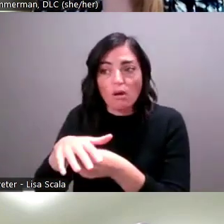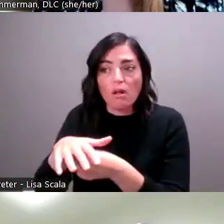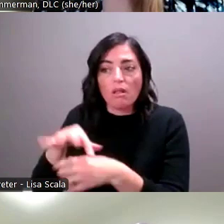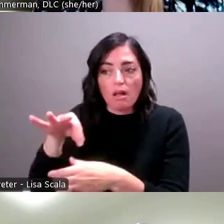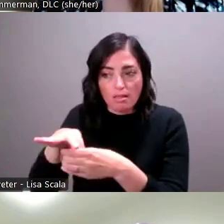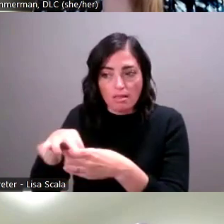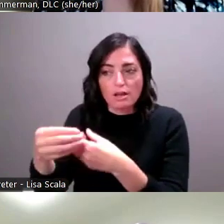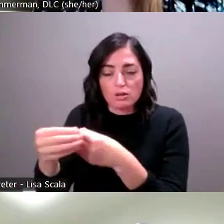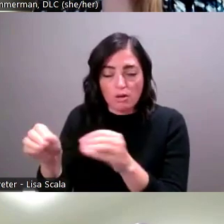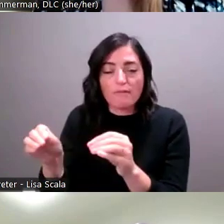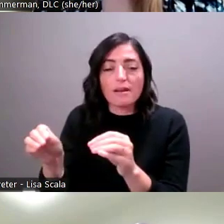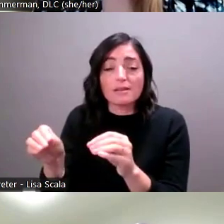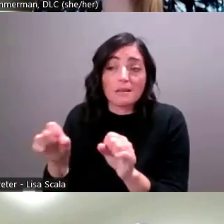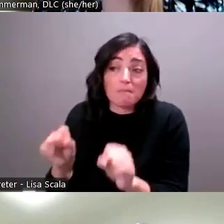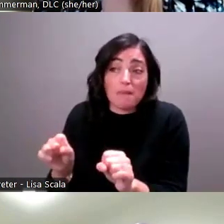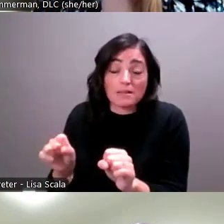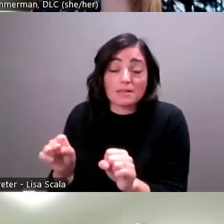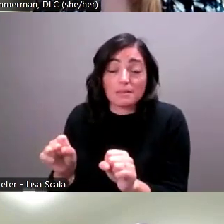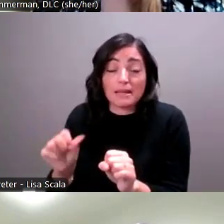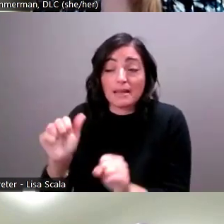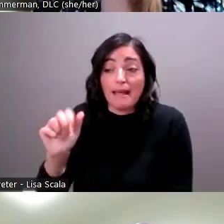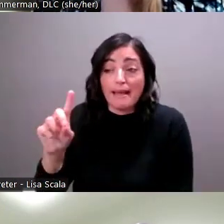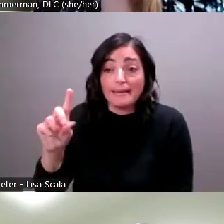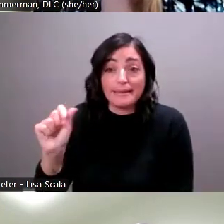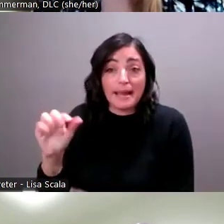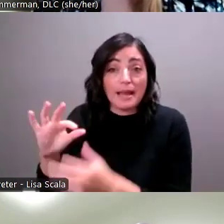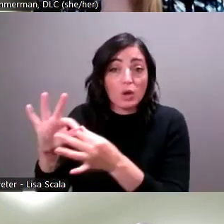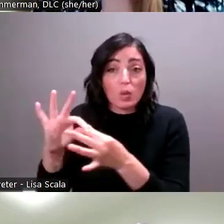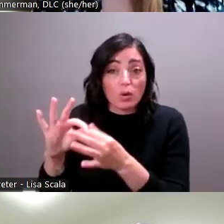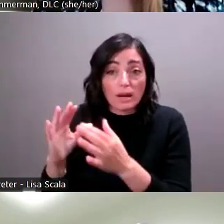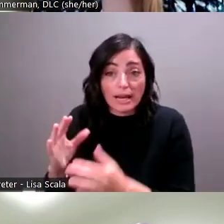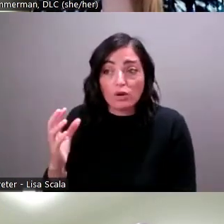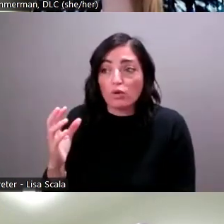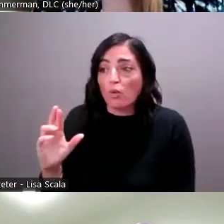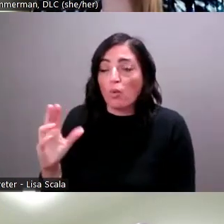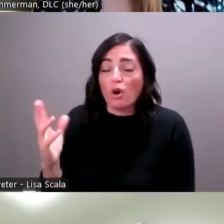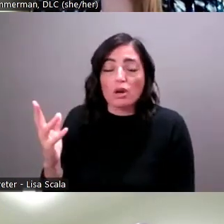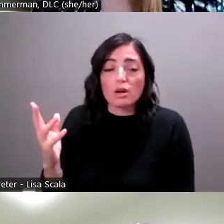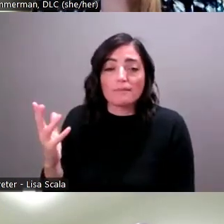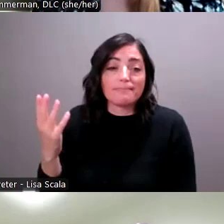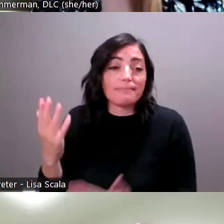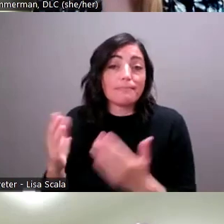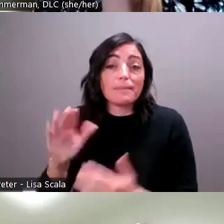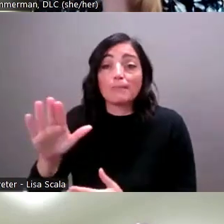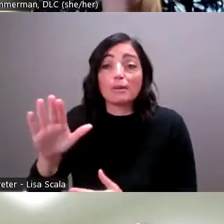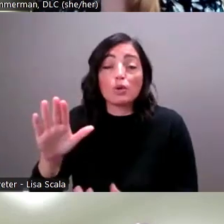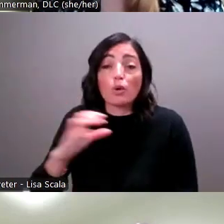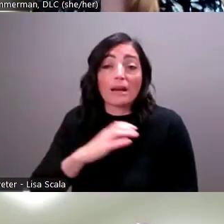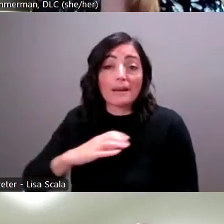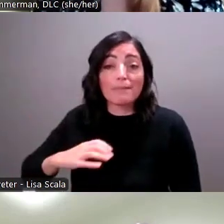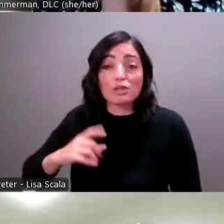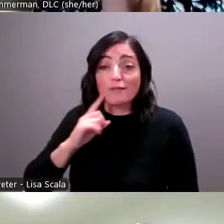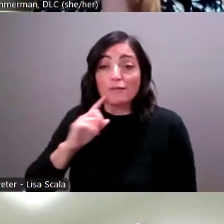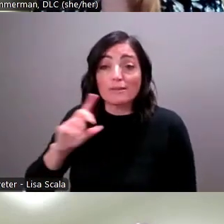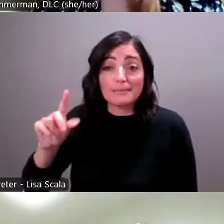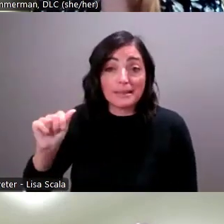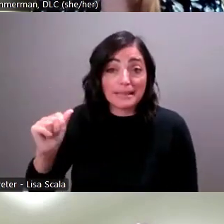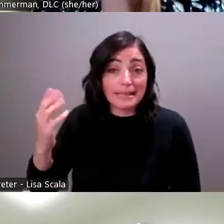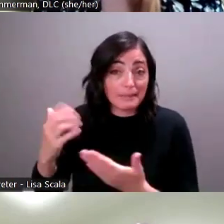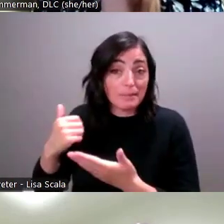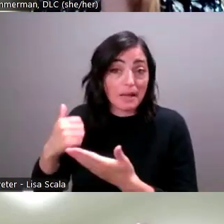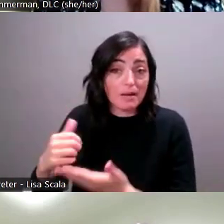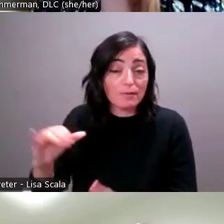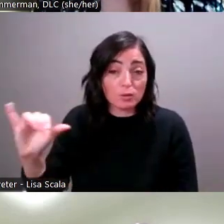and possibly, ADA coordinator, or maybe your Commission on Disability too might be